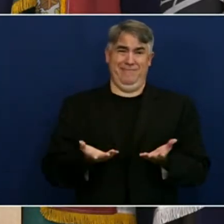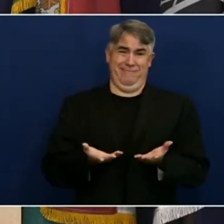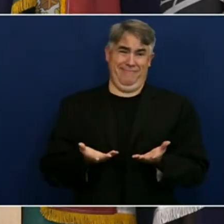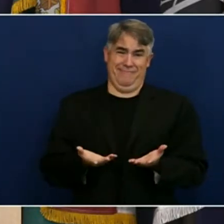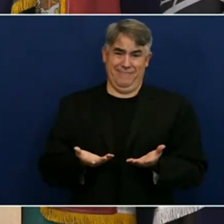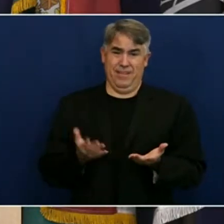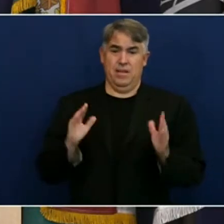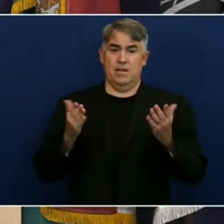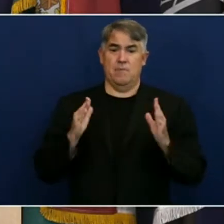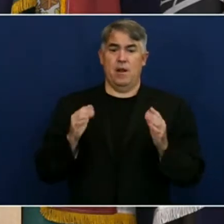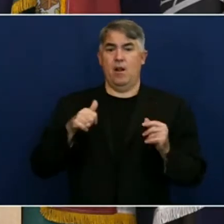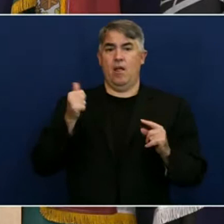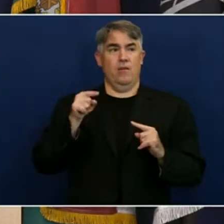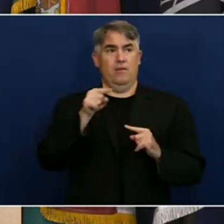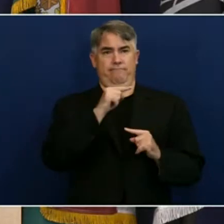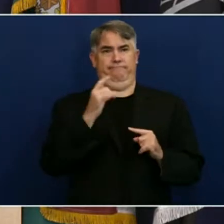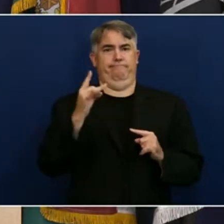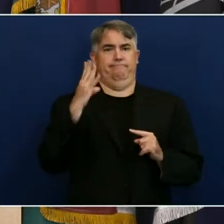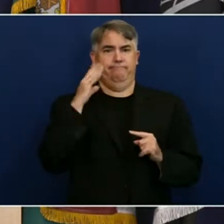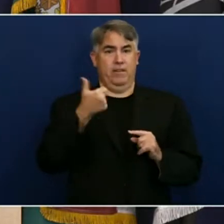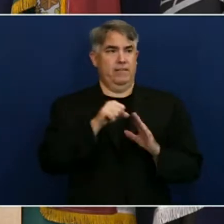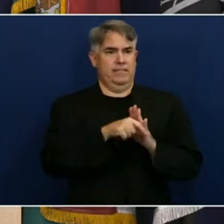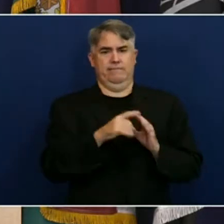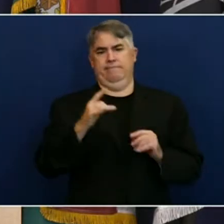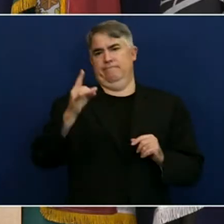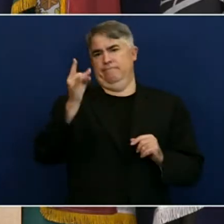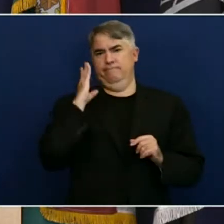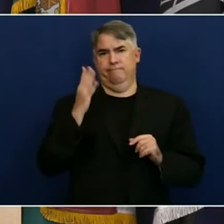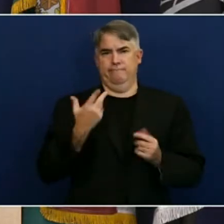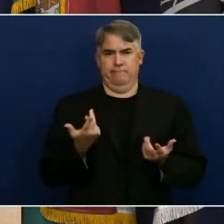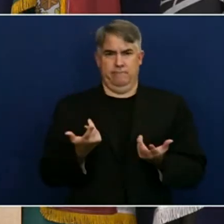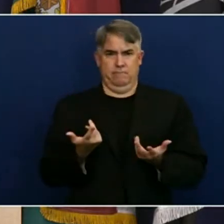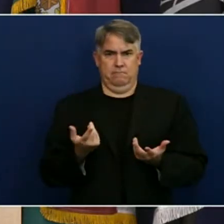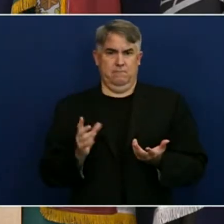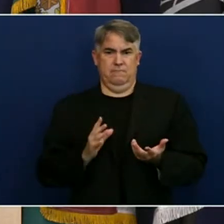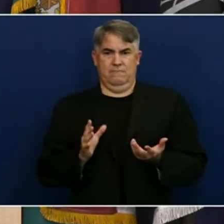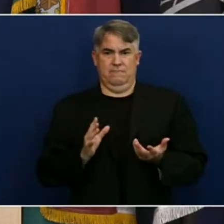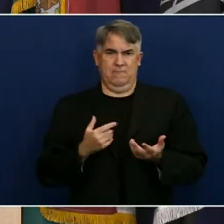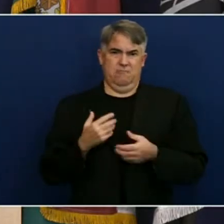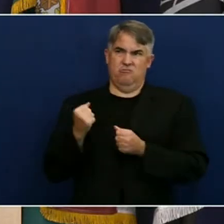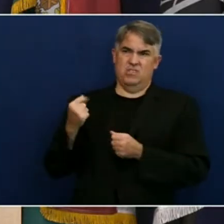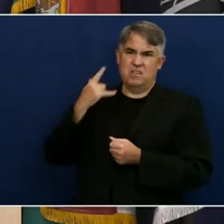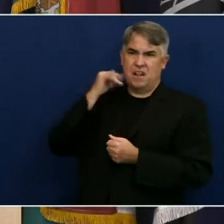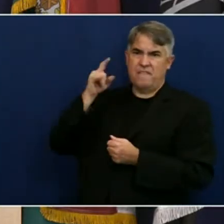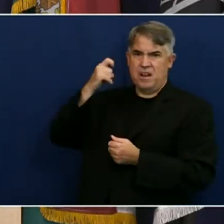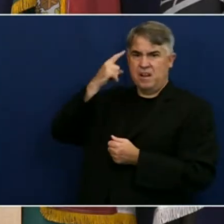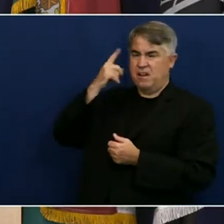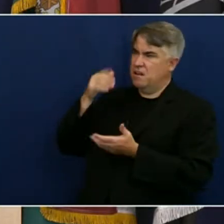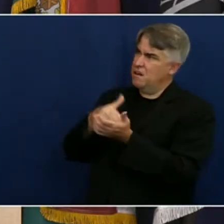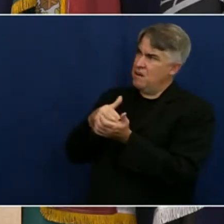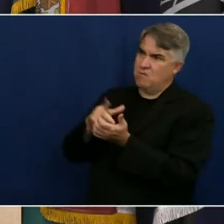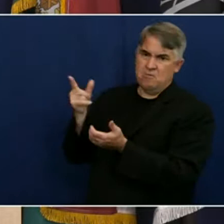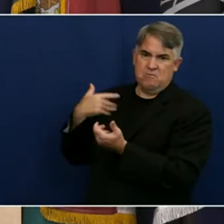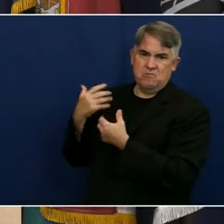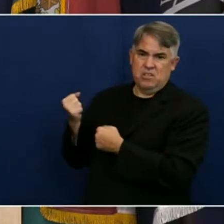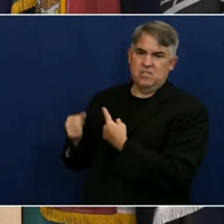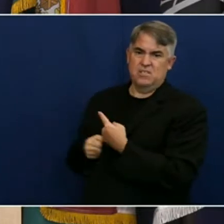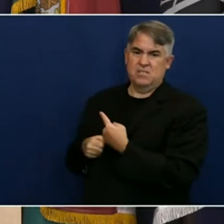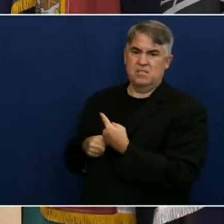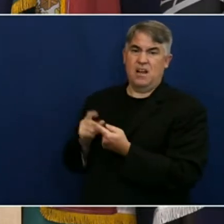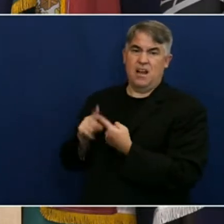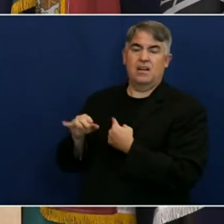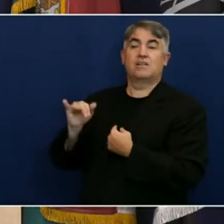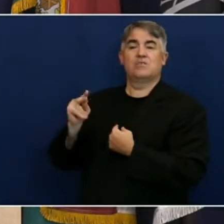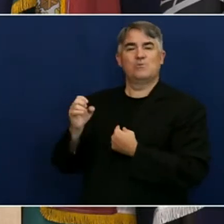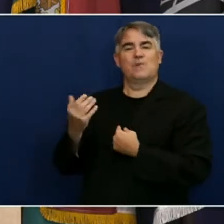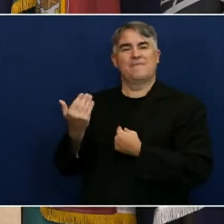different approach, give us the reason to have that trust in their guidance for just a few more weeks. And I know we all eagerly look ahead to